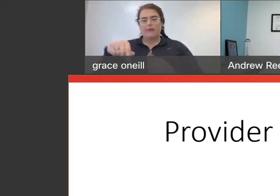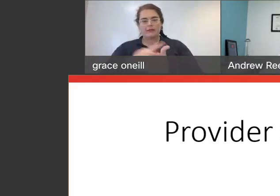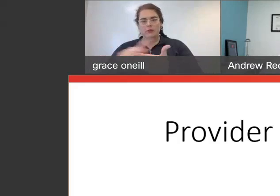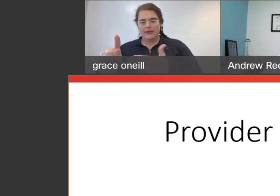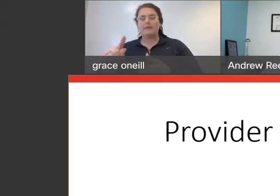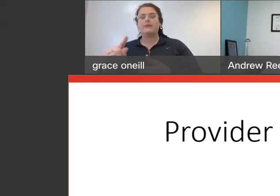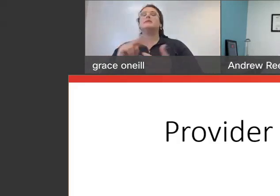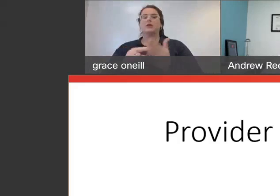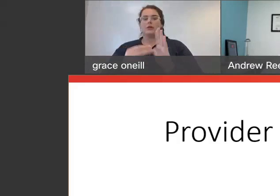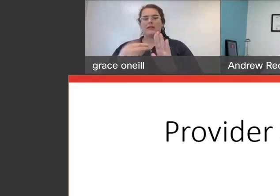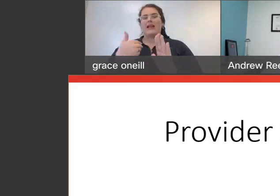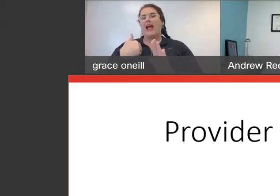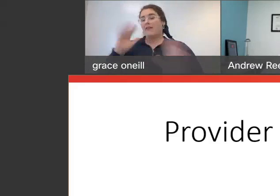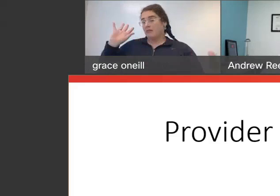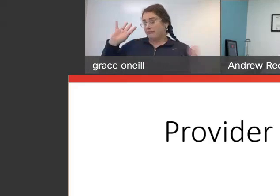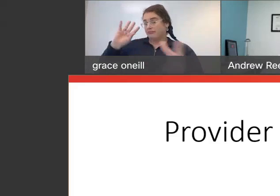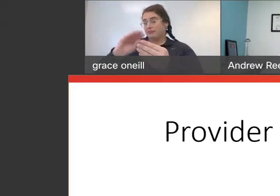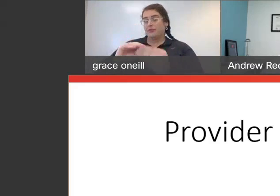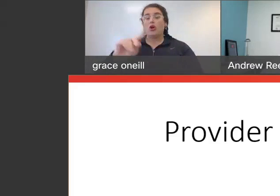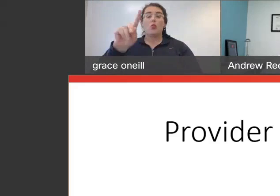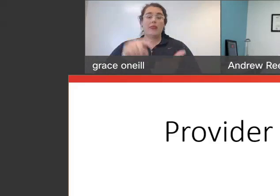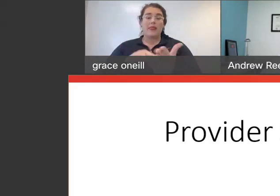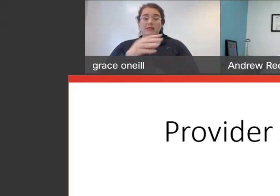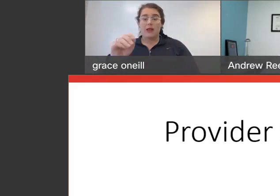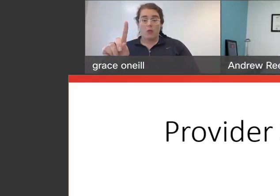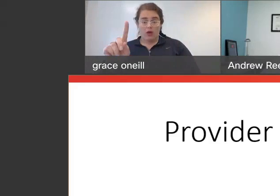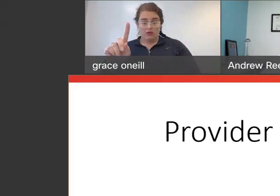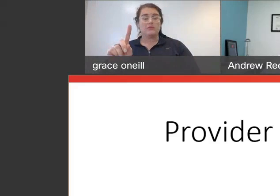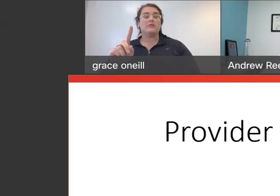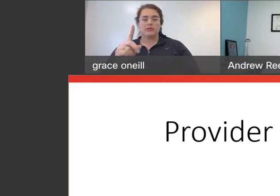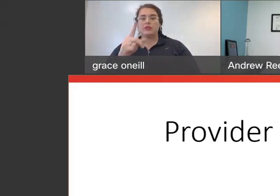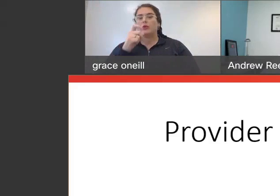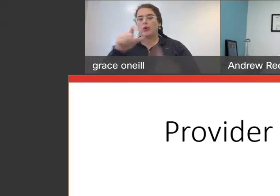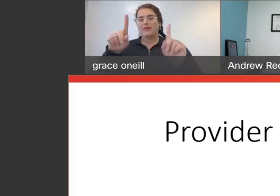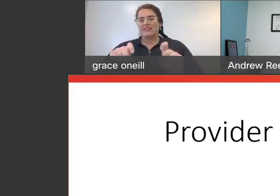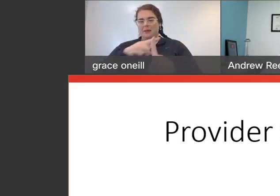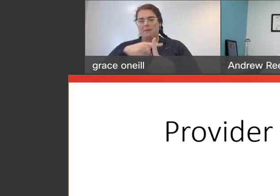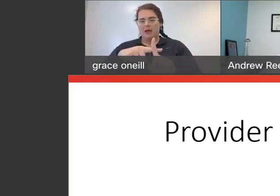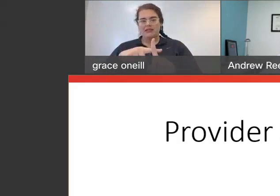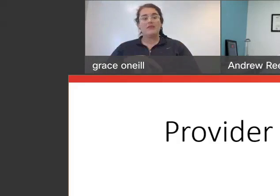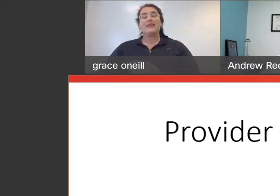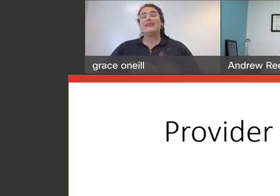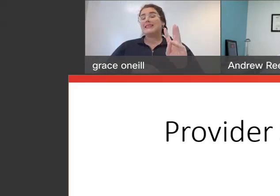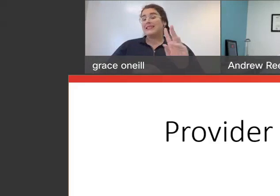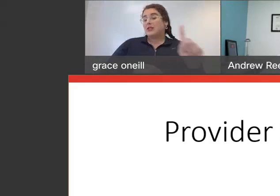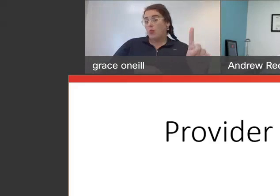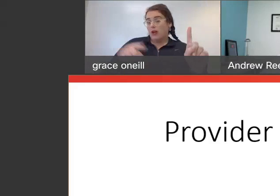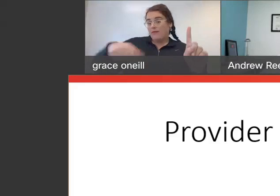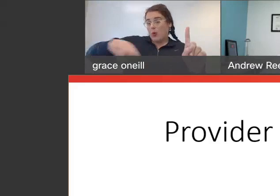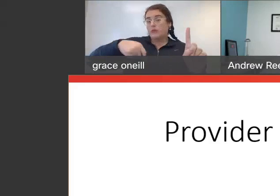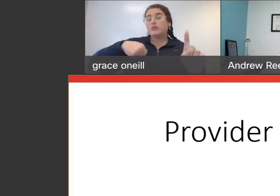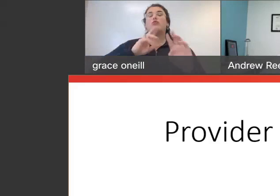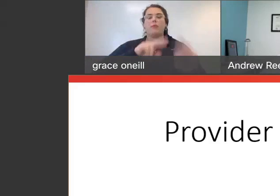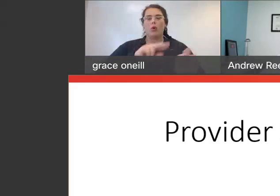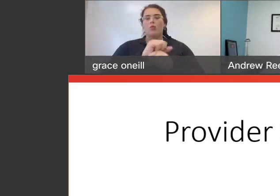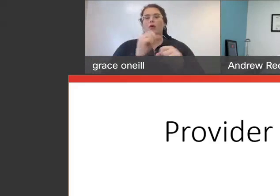have been 1,001 provider staff who've tested positive. 61 of these staff have been reported by more than one